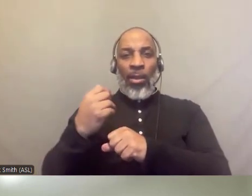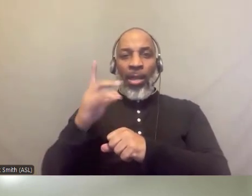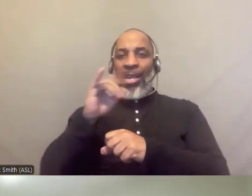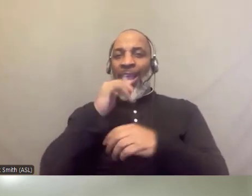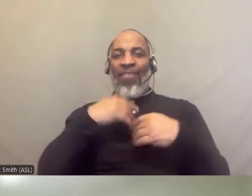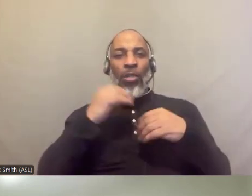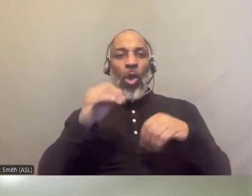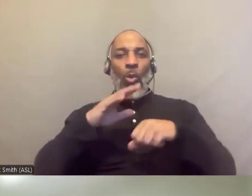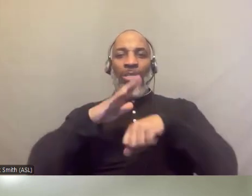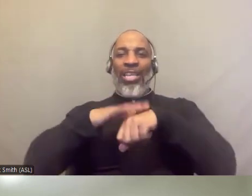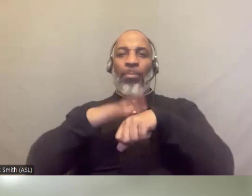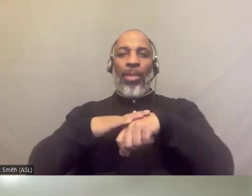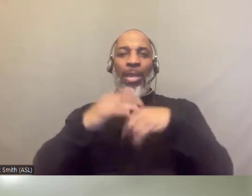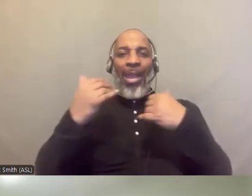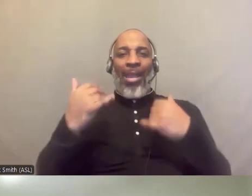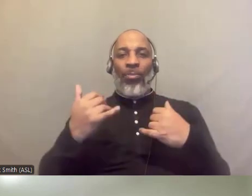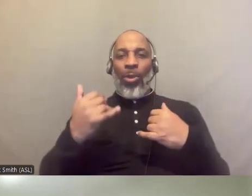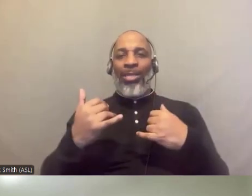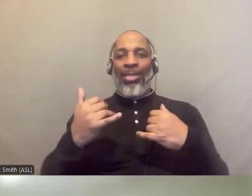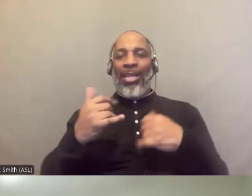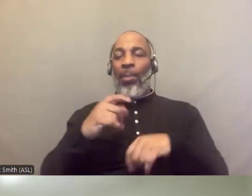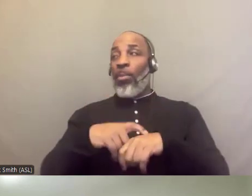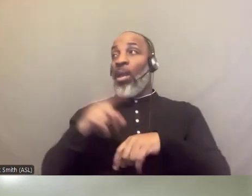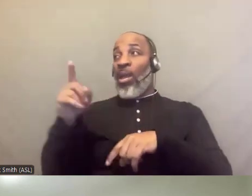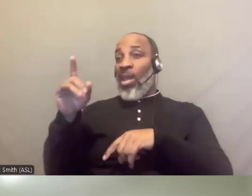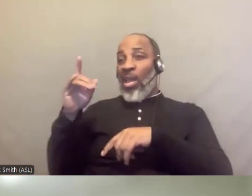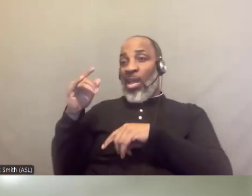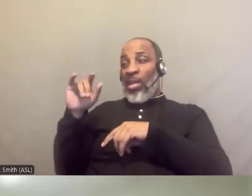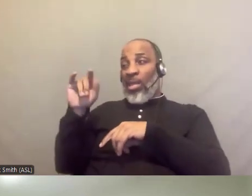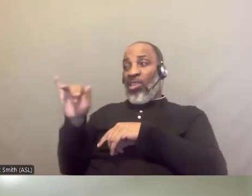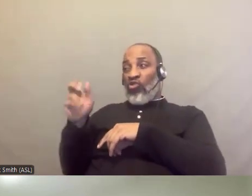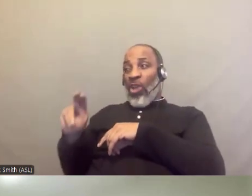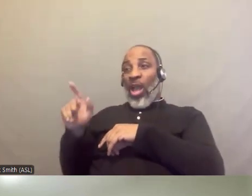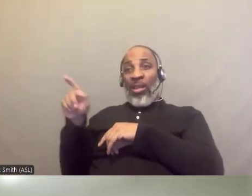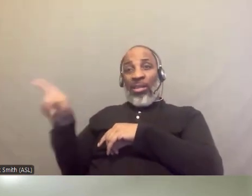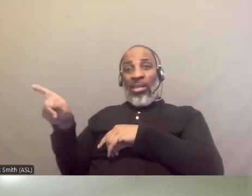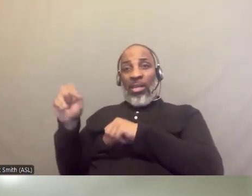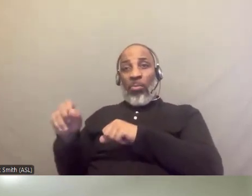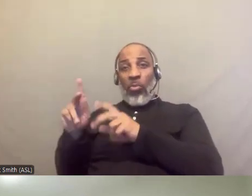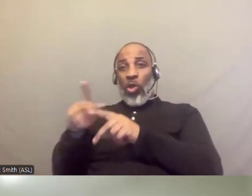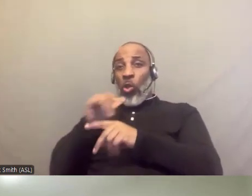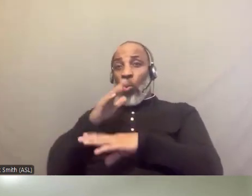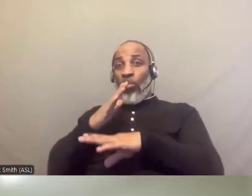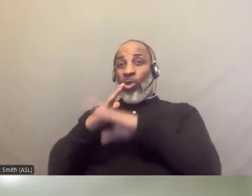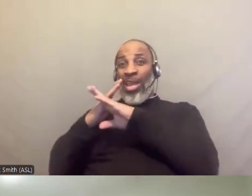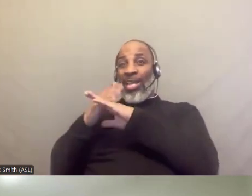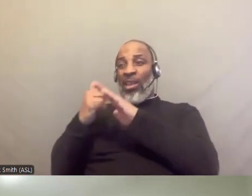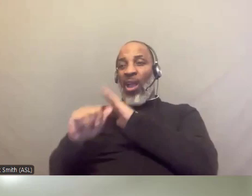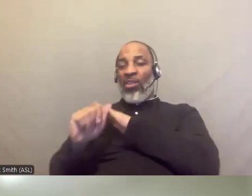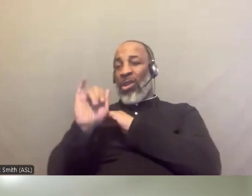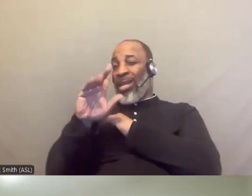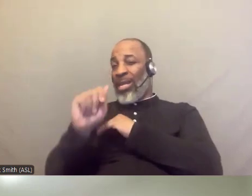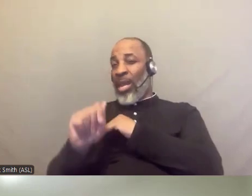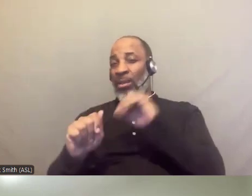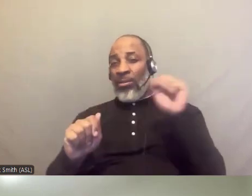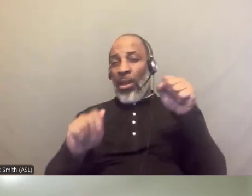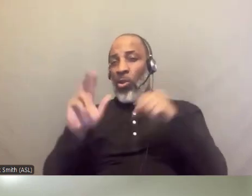time. The question is John an individual who's protected under the ADA?